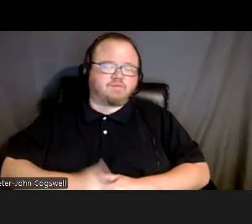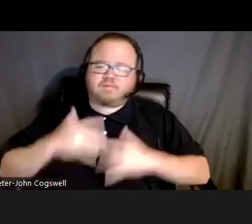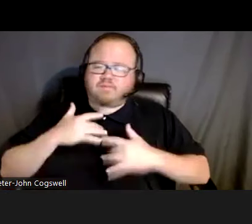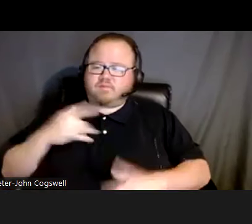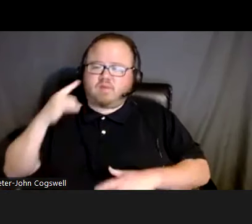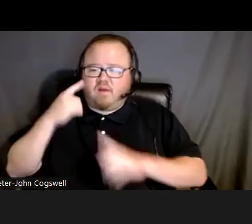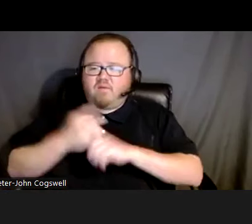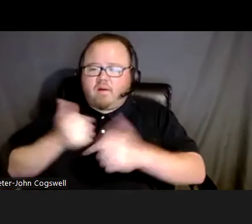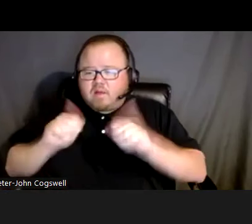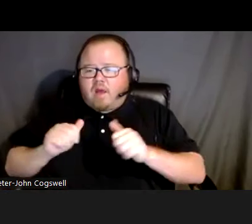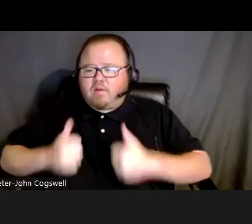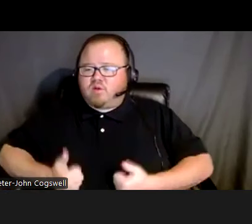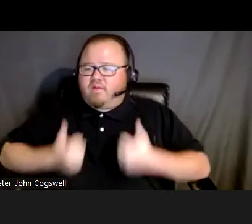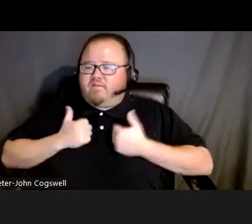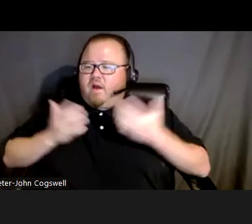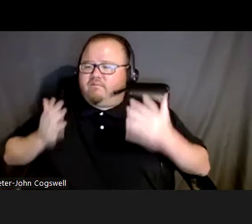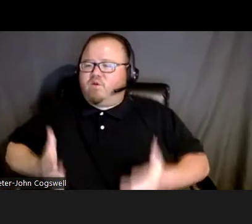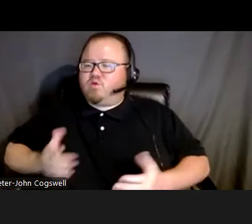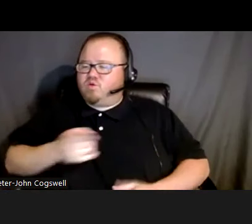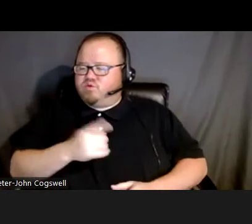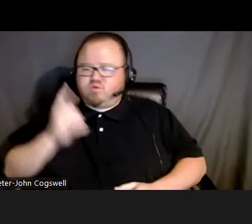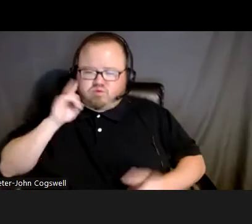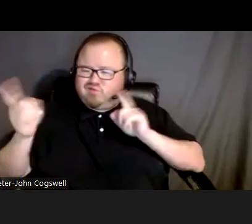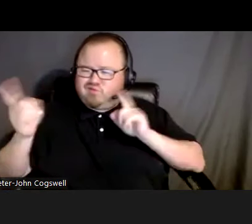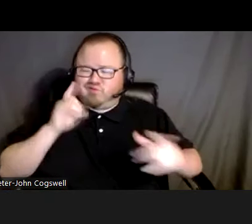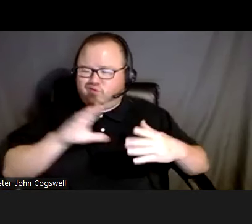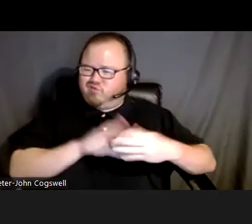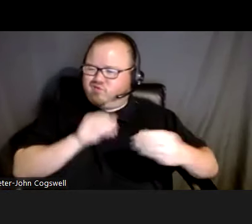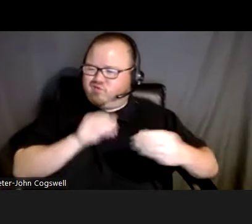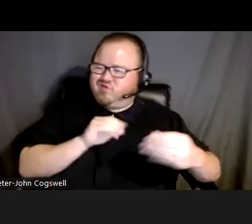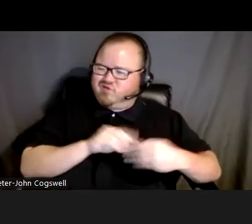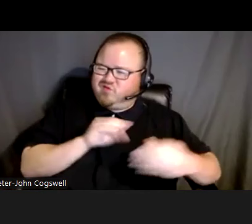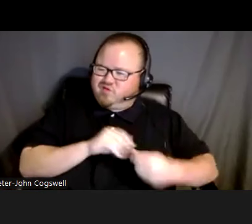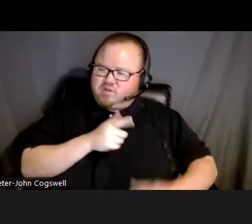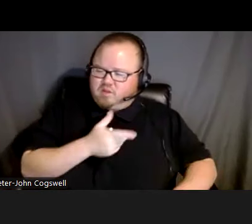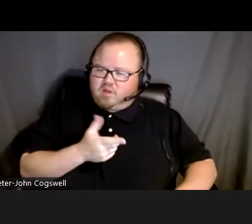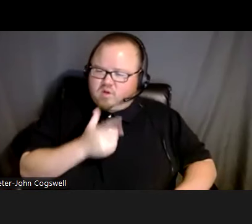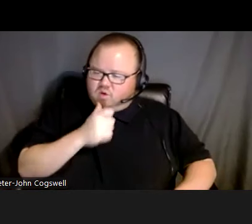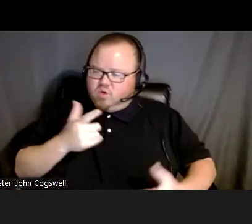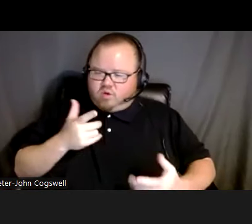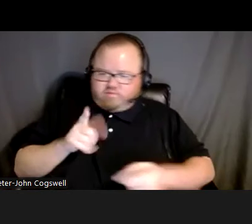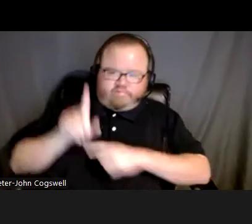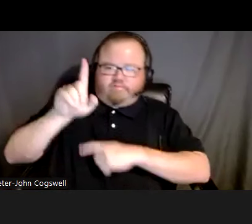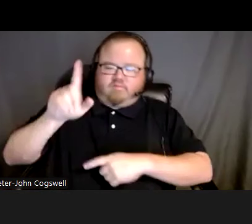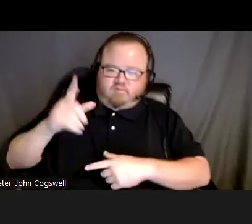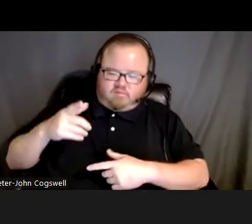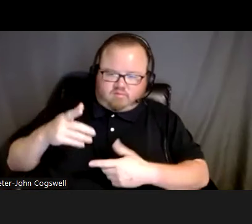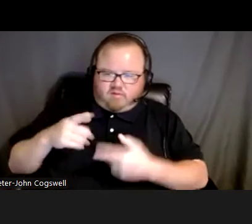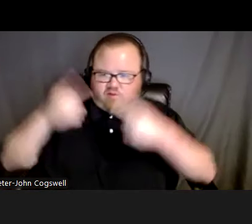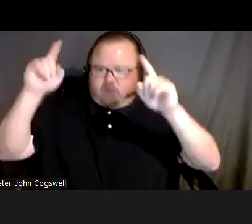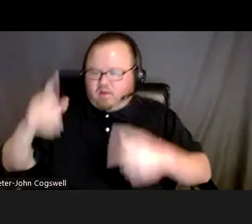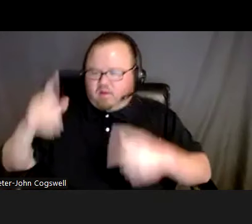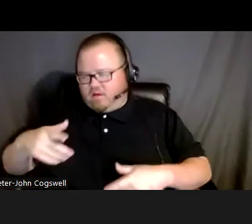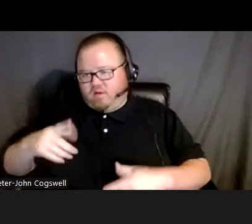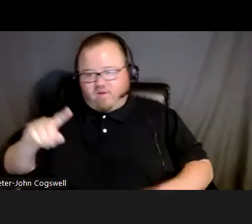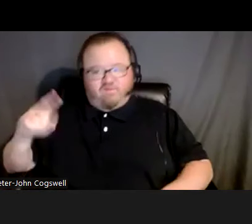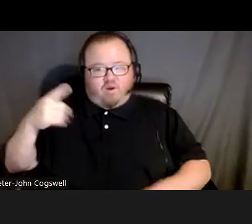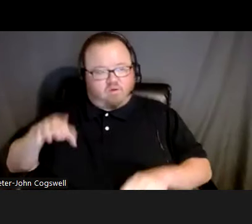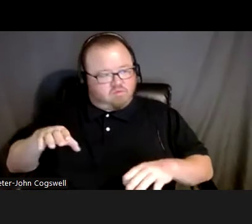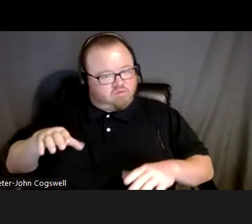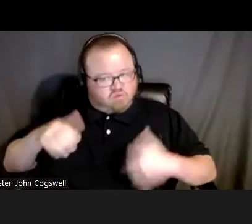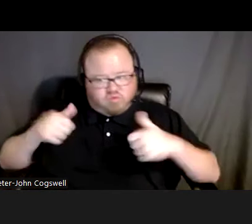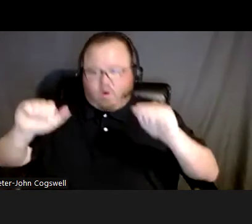attempt survivors all the time, especially the more prominent ones that are out there speaking, that as soon as they took that first step in that